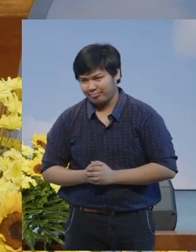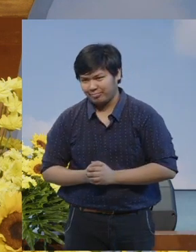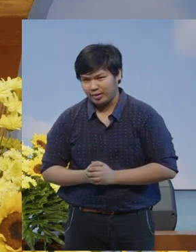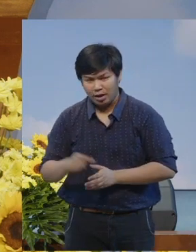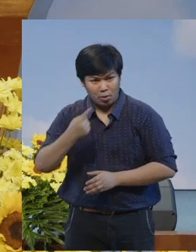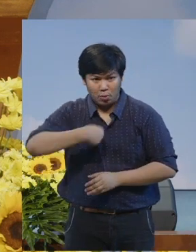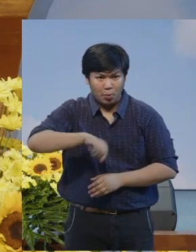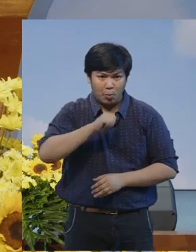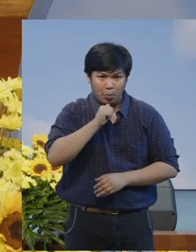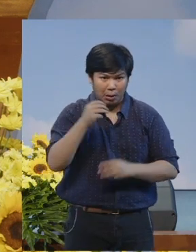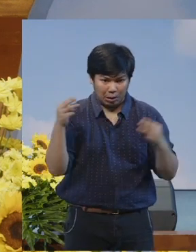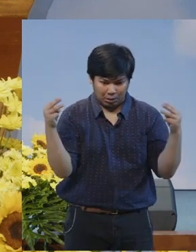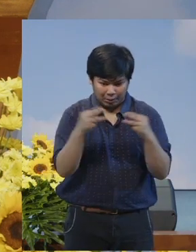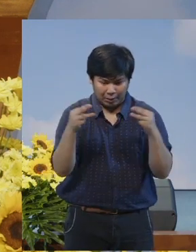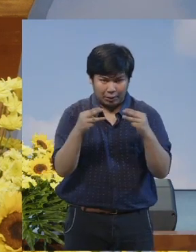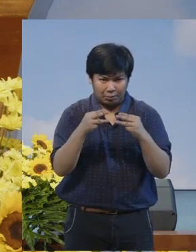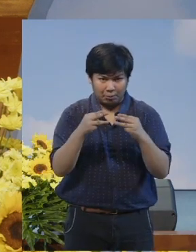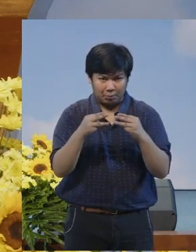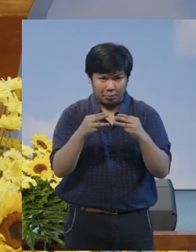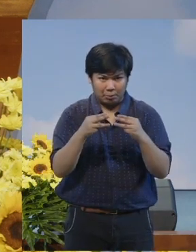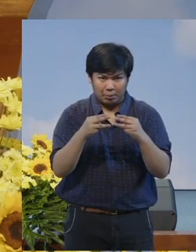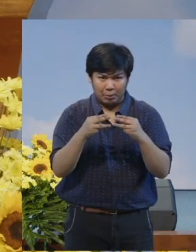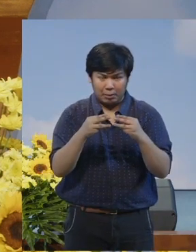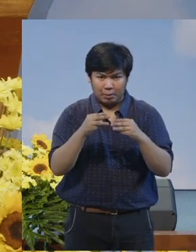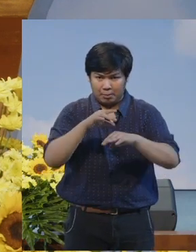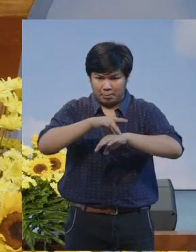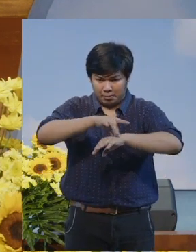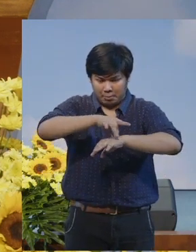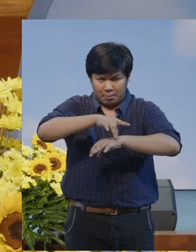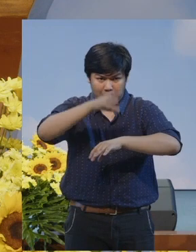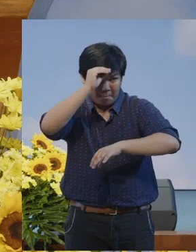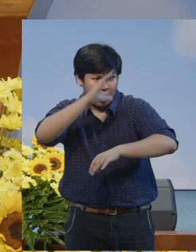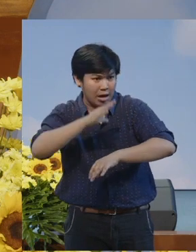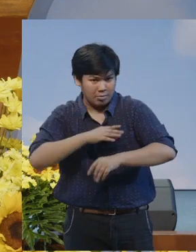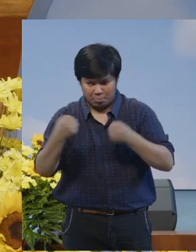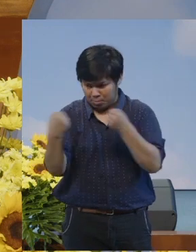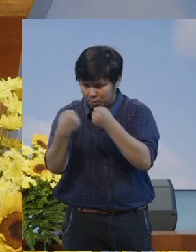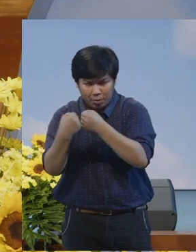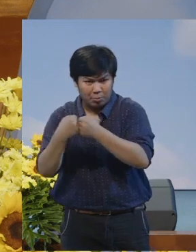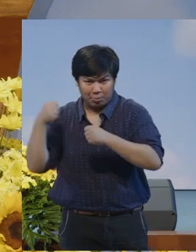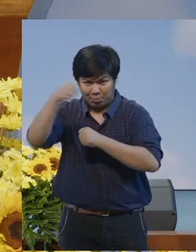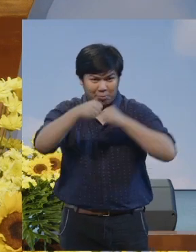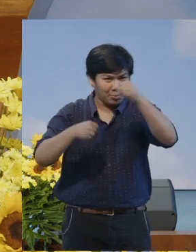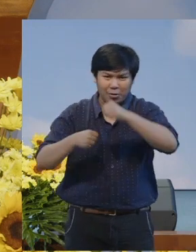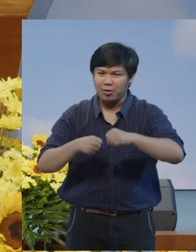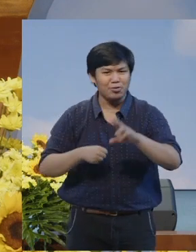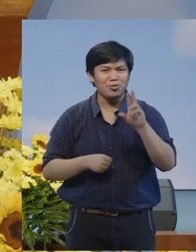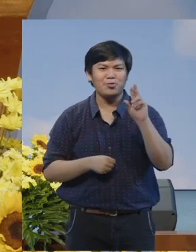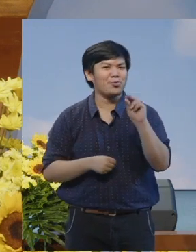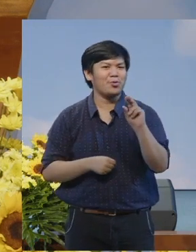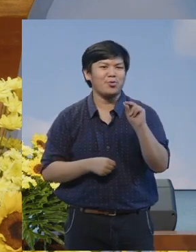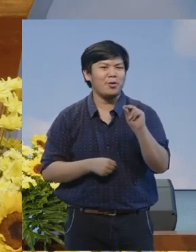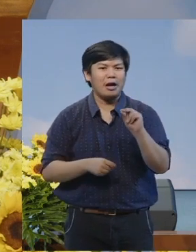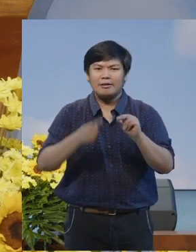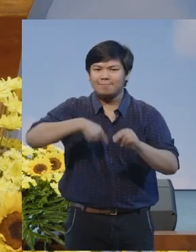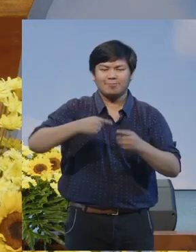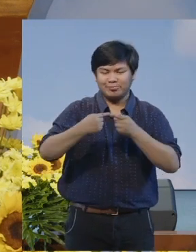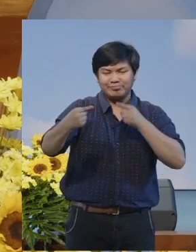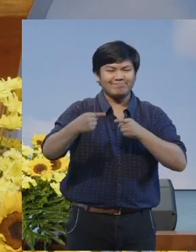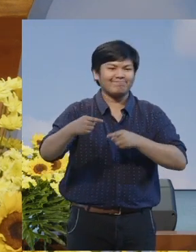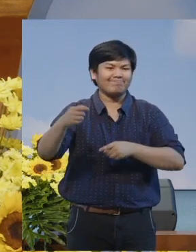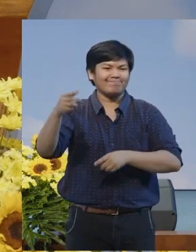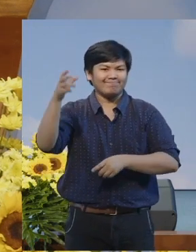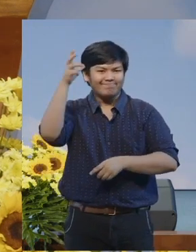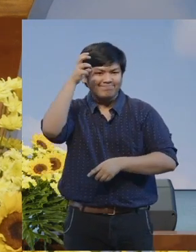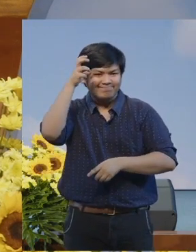We do not wrestle against flesh and blood, sabi sa verse 12, but against the rulers, against the authorities, against the cosmic